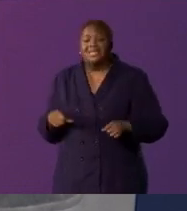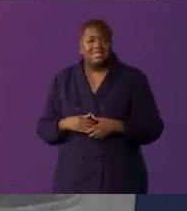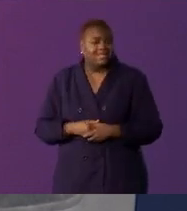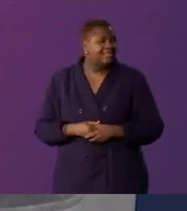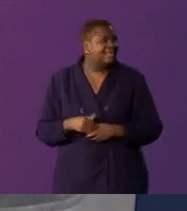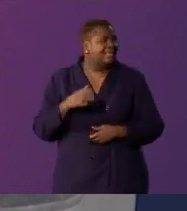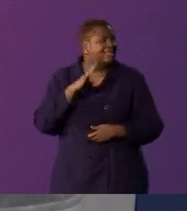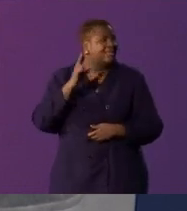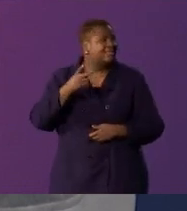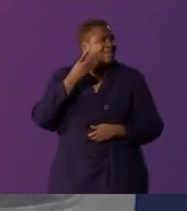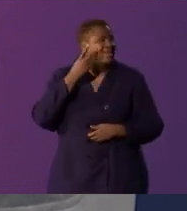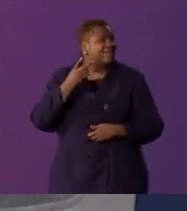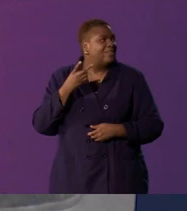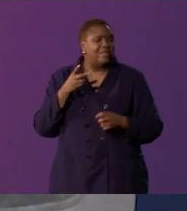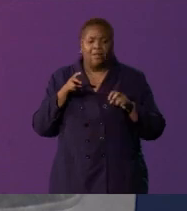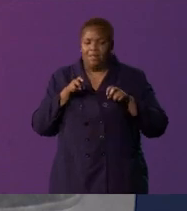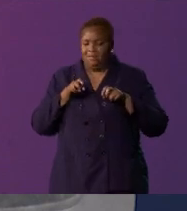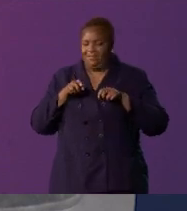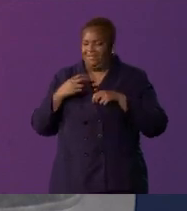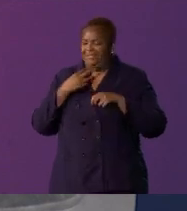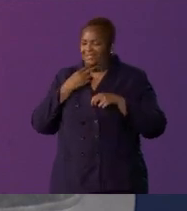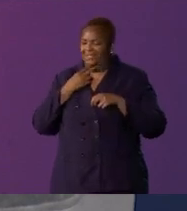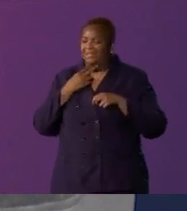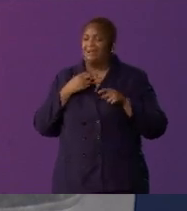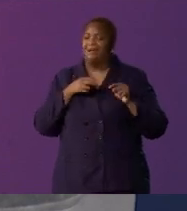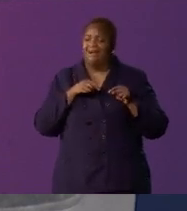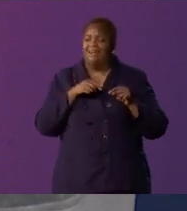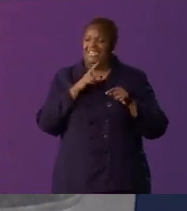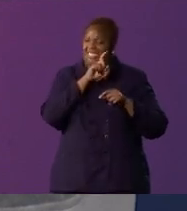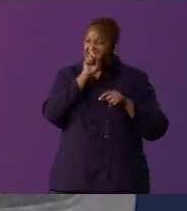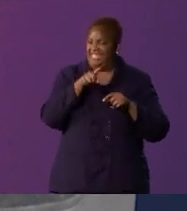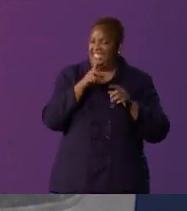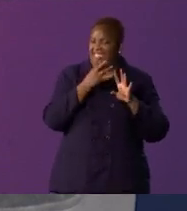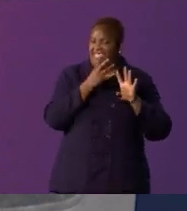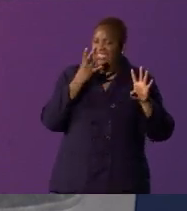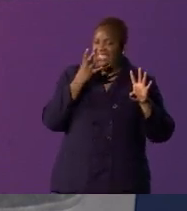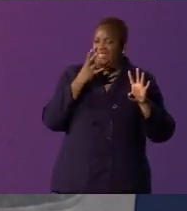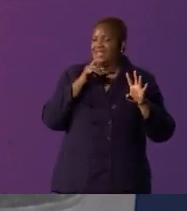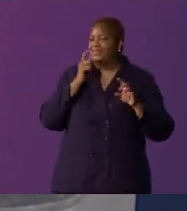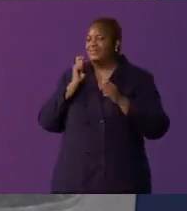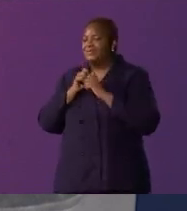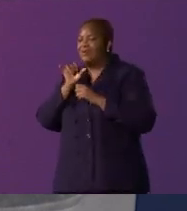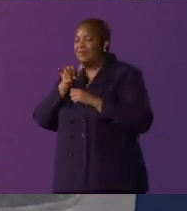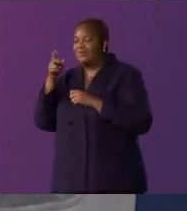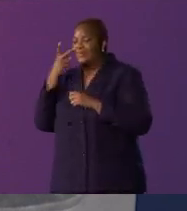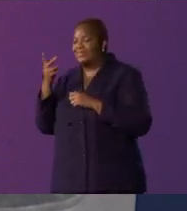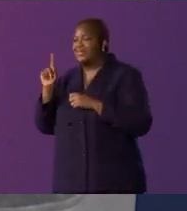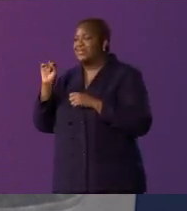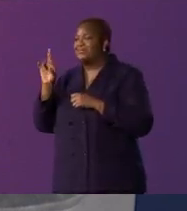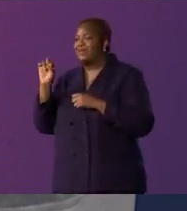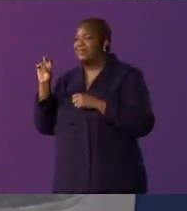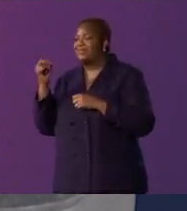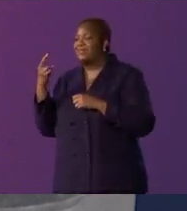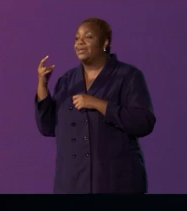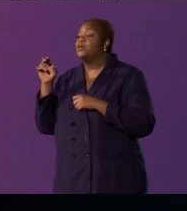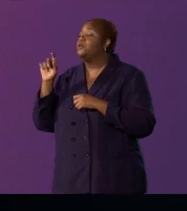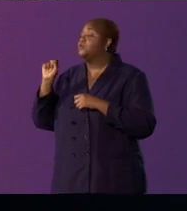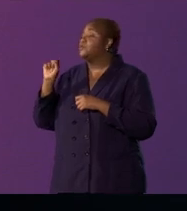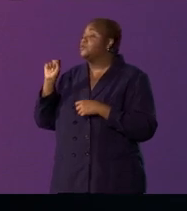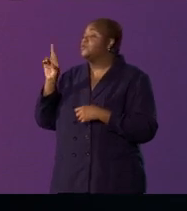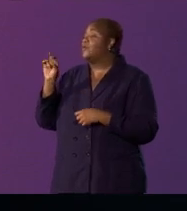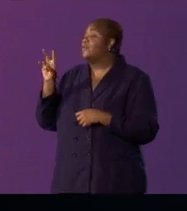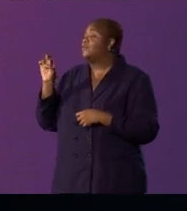I never thought I'd be squeezed between Texas line dancers and Trevor Noah. That's it. I know. I mean, hell, come